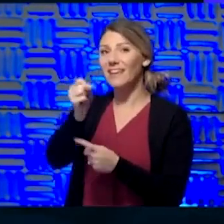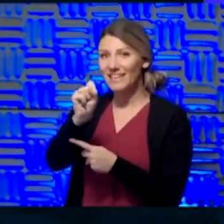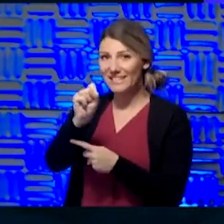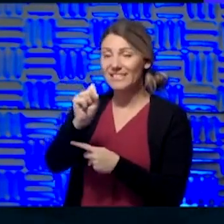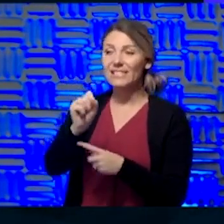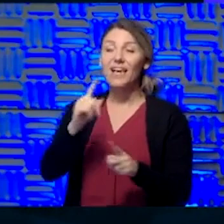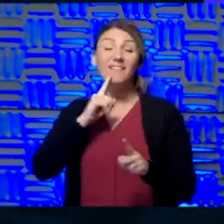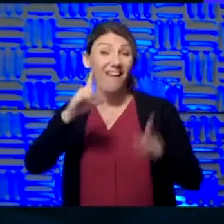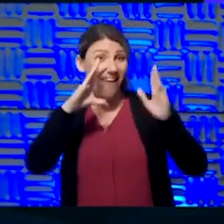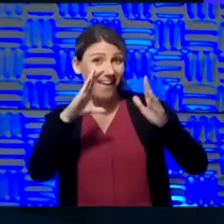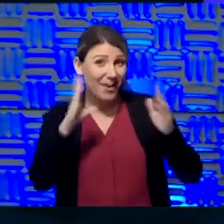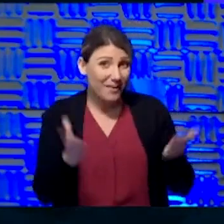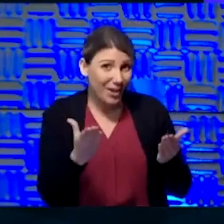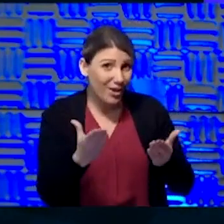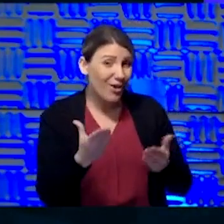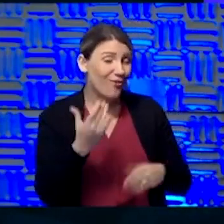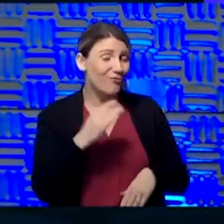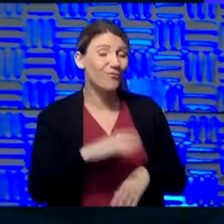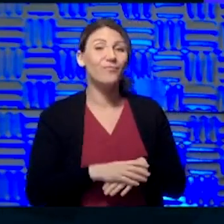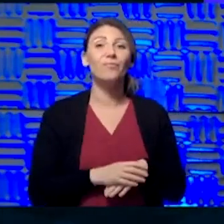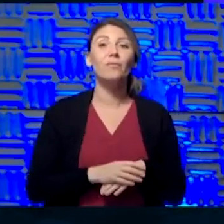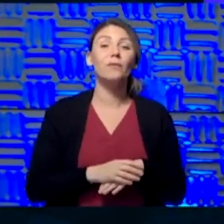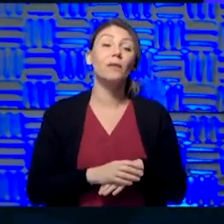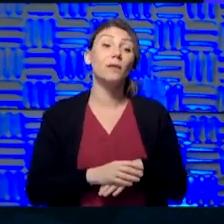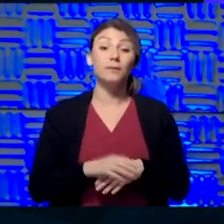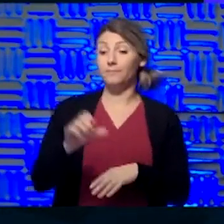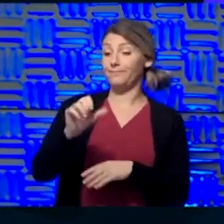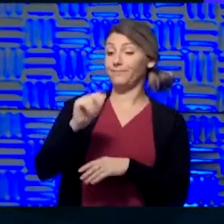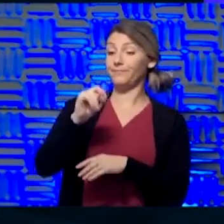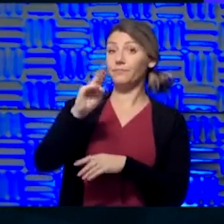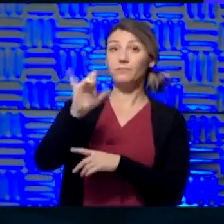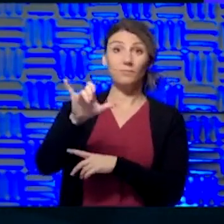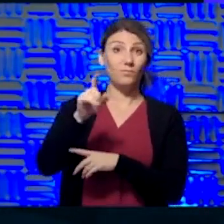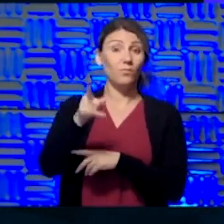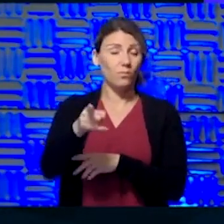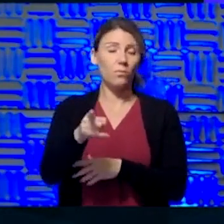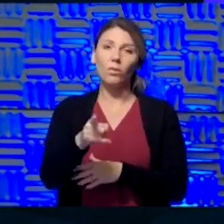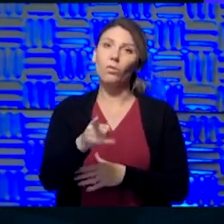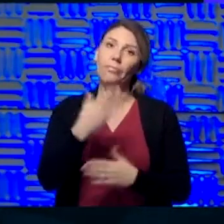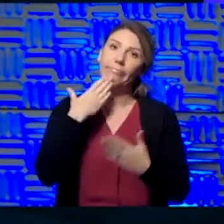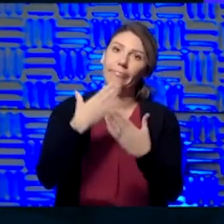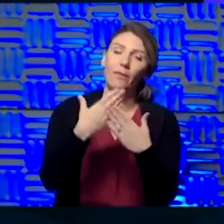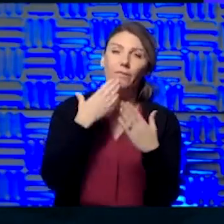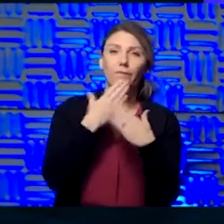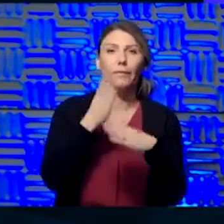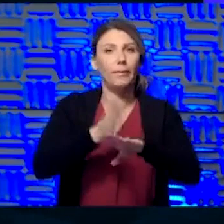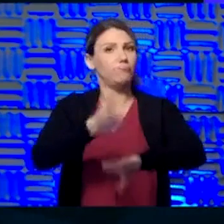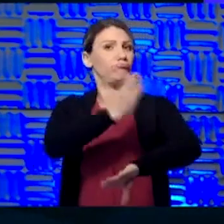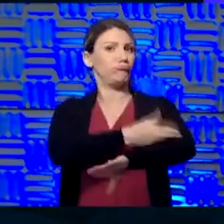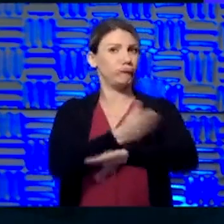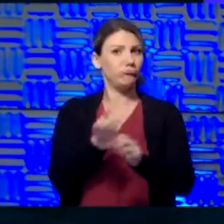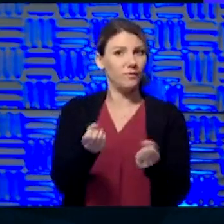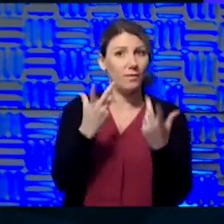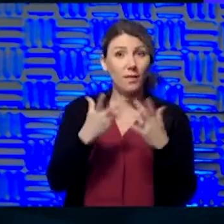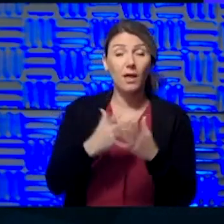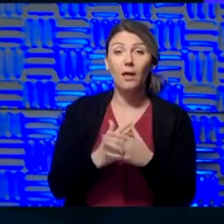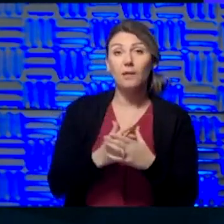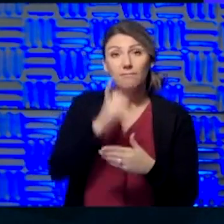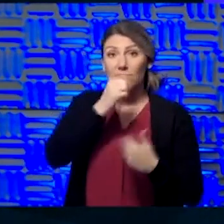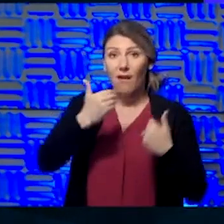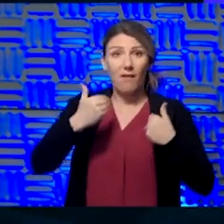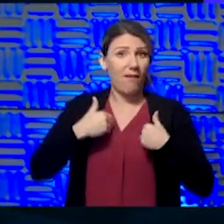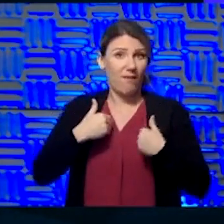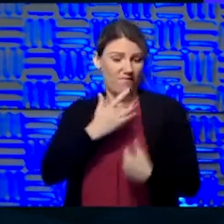I'm here. All right. So, Anthony, fortunately, you've gotten a lot better, and we're really glad, and you have not had